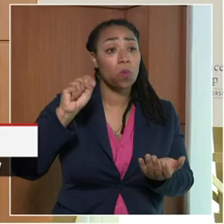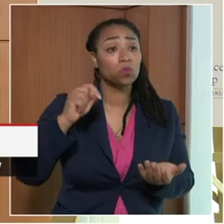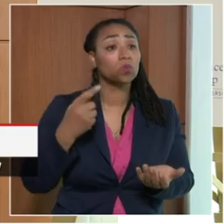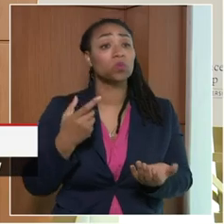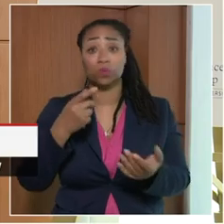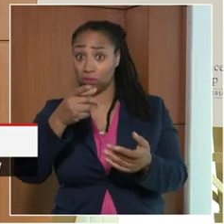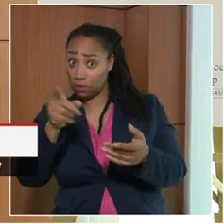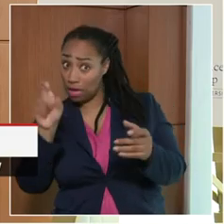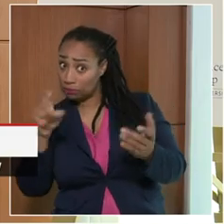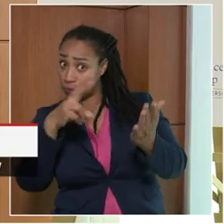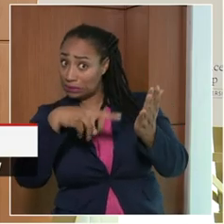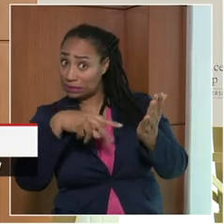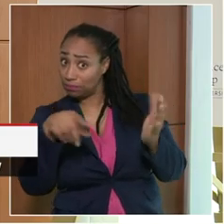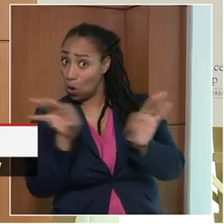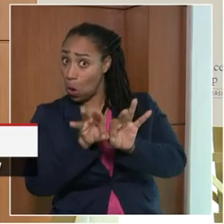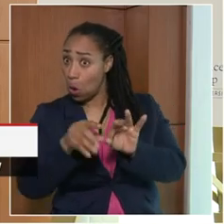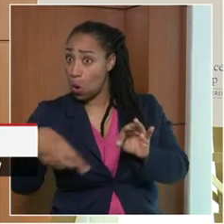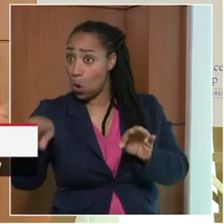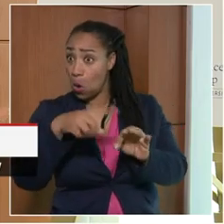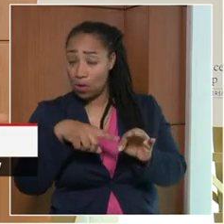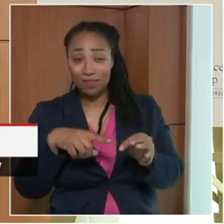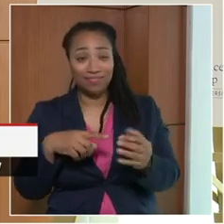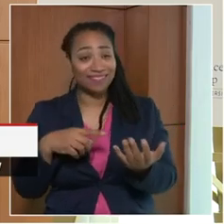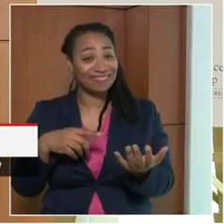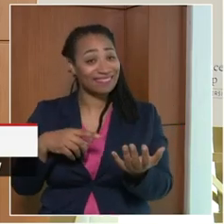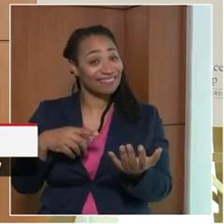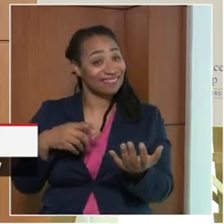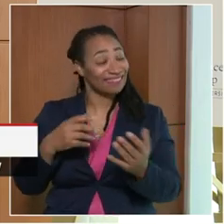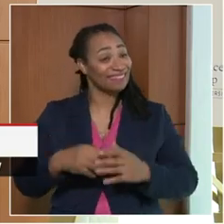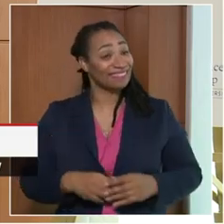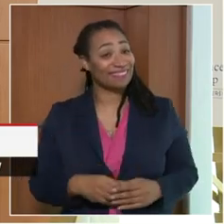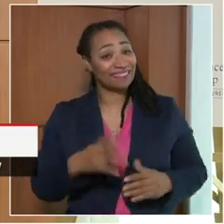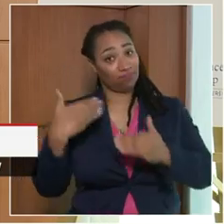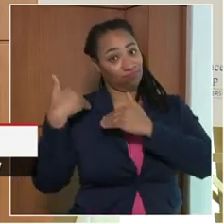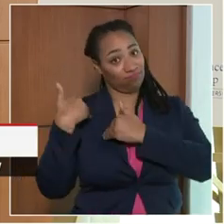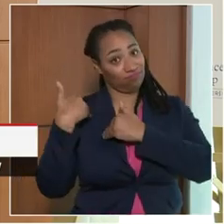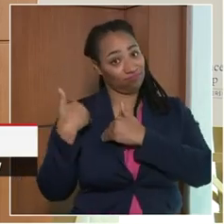Got to read it. Because it's about our city.